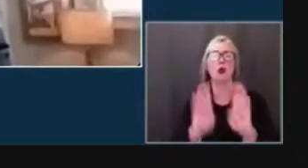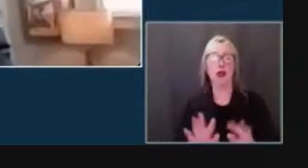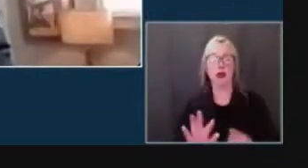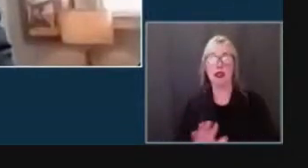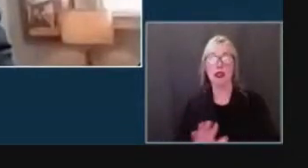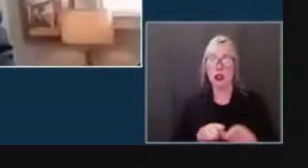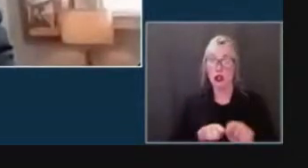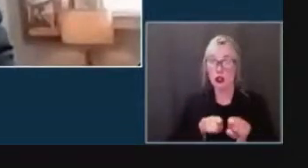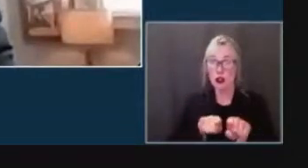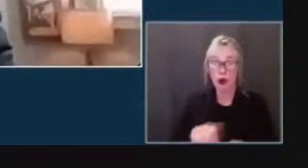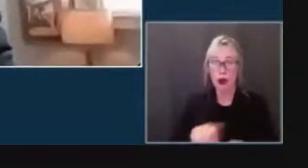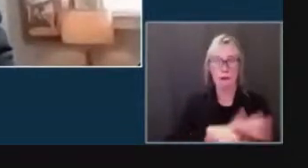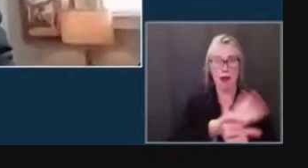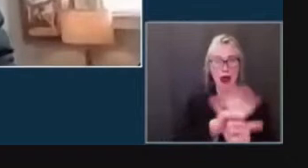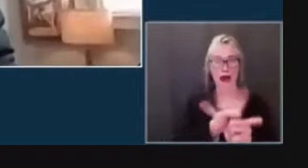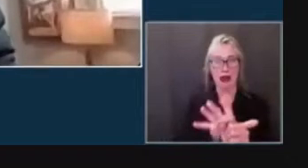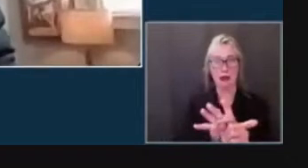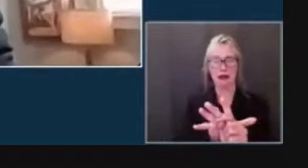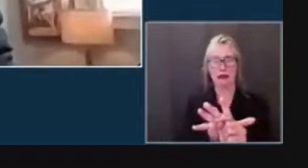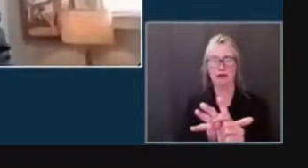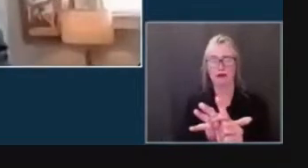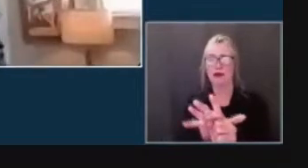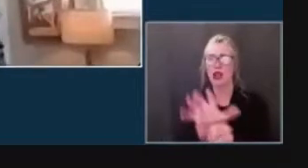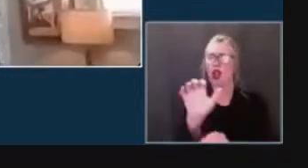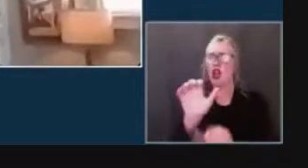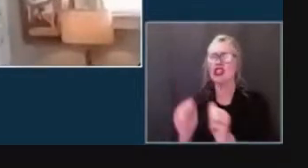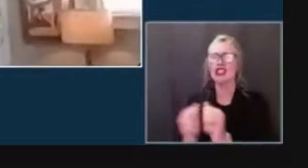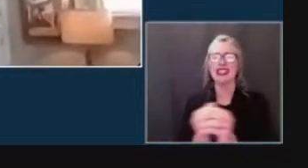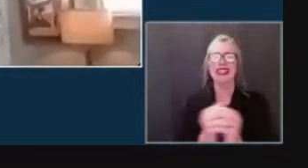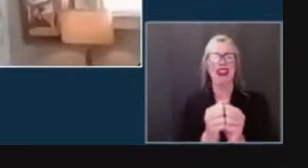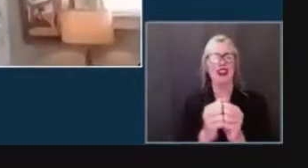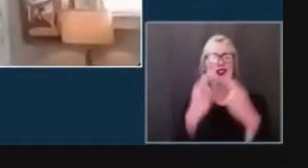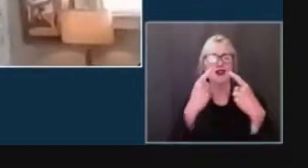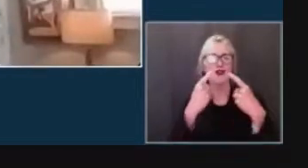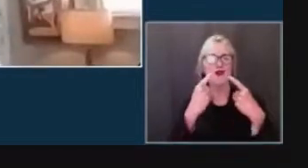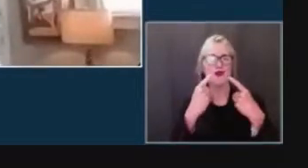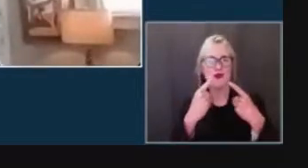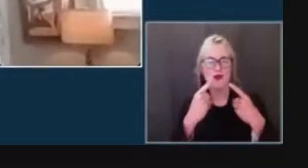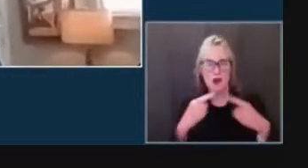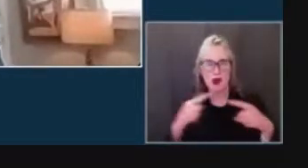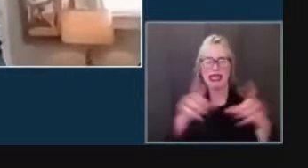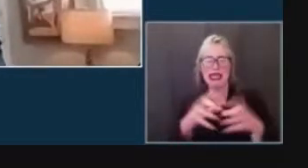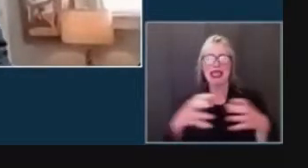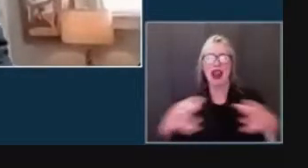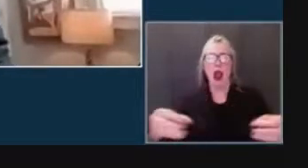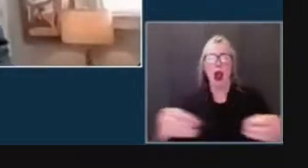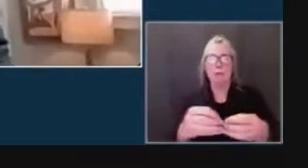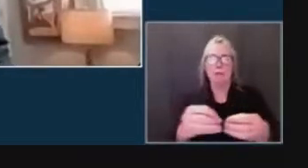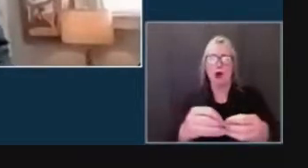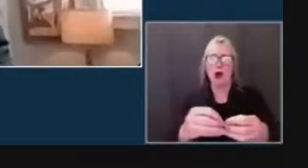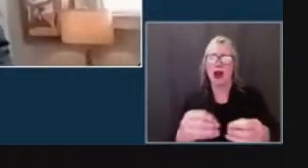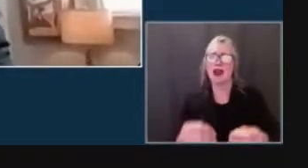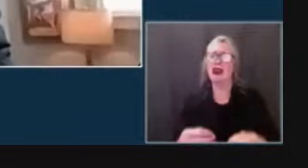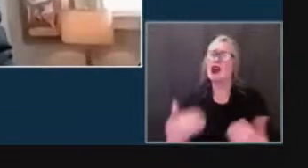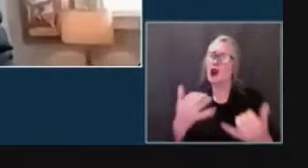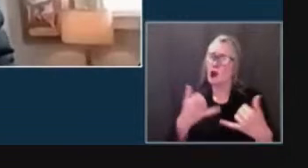much more. While we've enjoyed a lot of success together, there are still some dark clouds on the horizon.